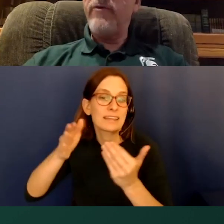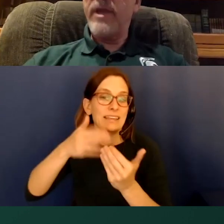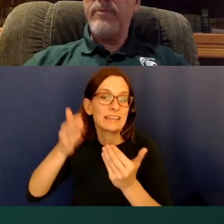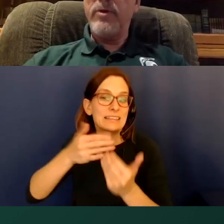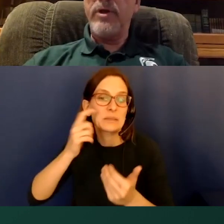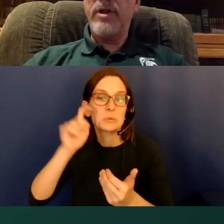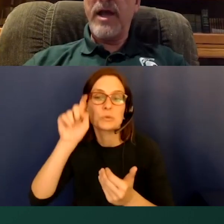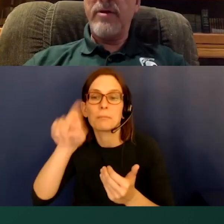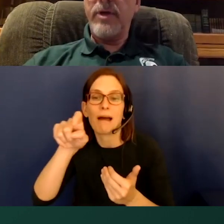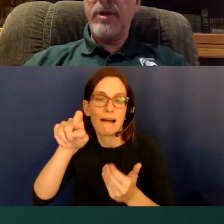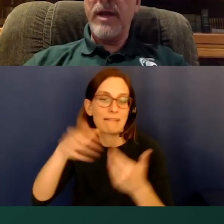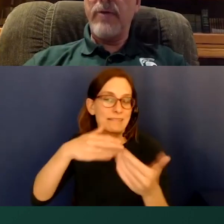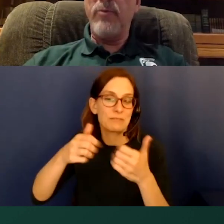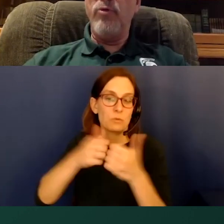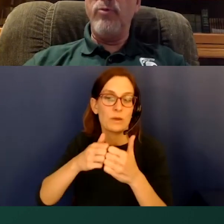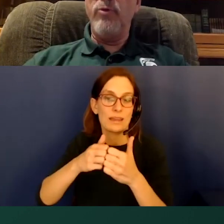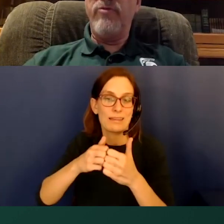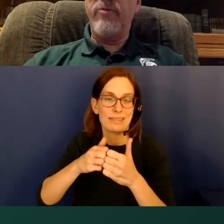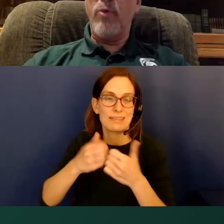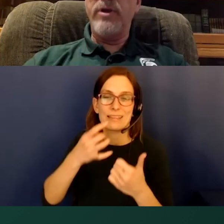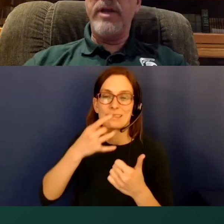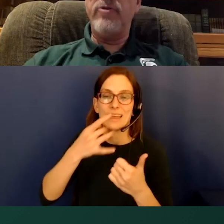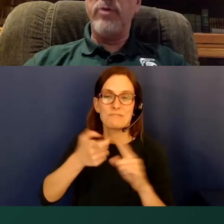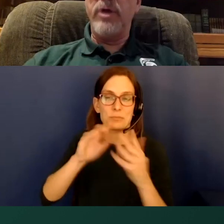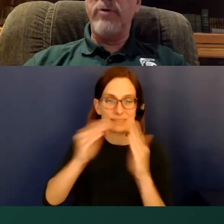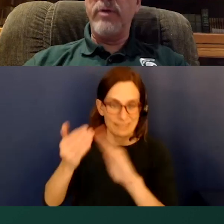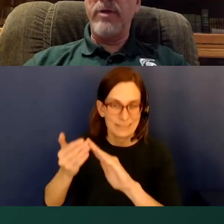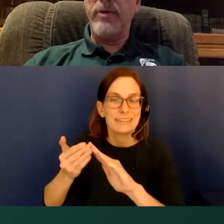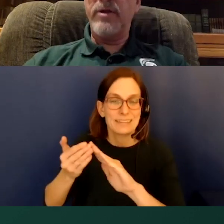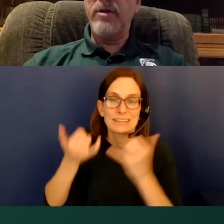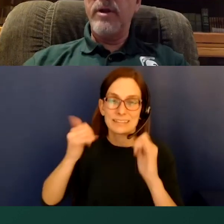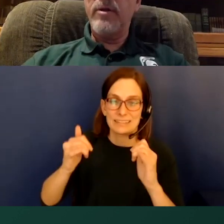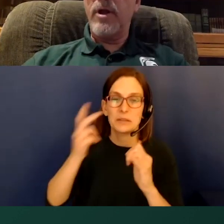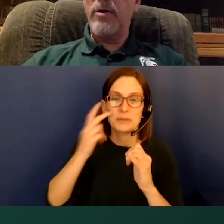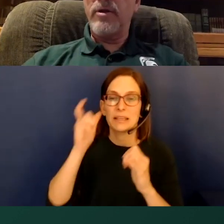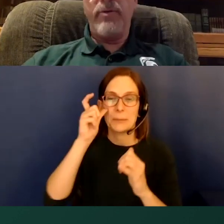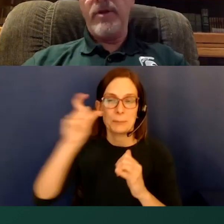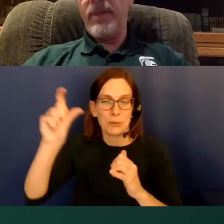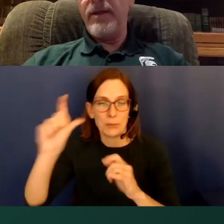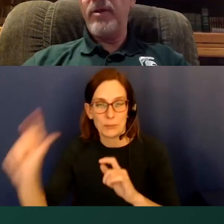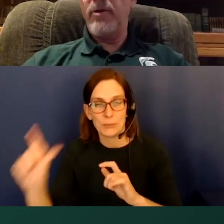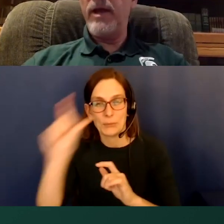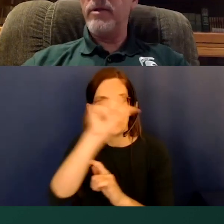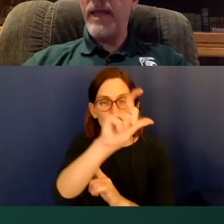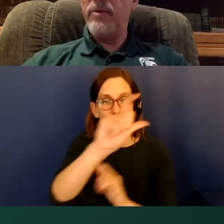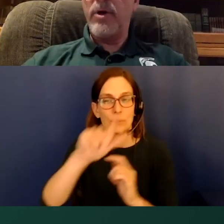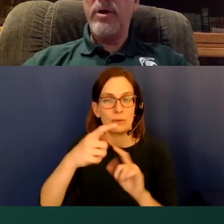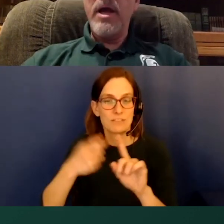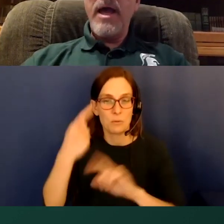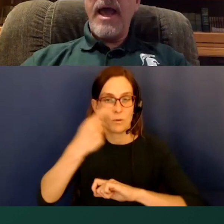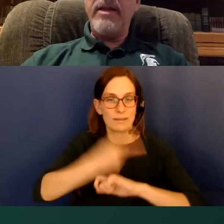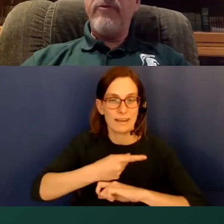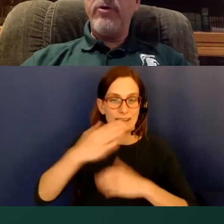if you have light polluted skies, you can see how the moon moves from one day to another using these stars or these planets, sorry, as a